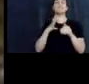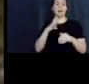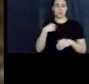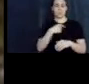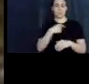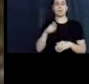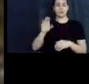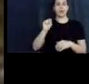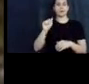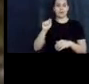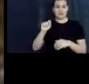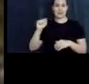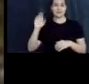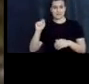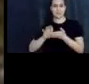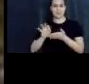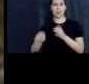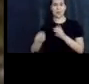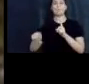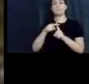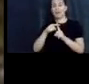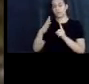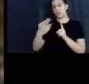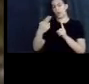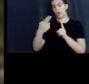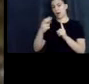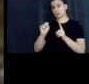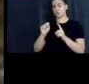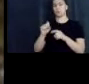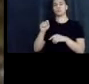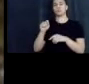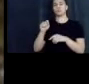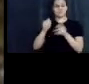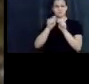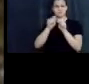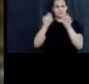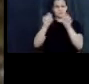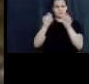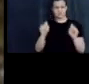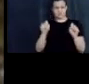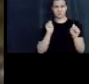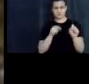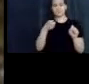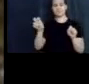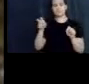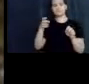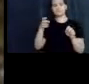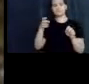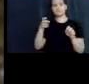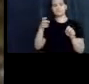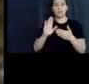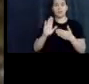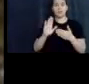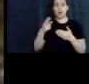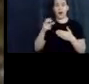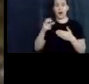school transcript. So whether you left off maybe your sophomore year, your junior year, whatever your high school has on record for you, just go ahead and have them